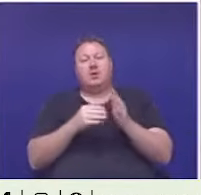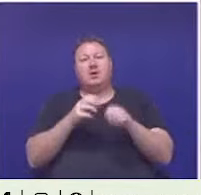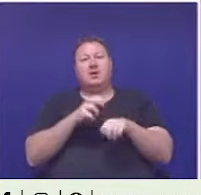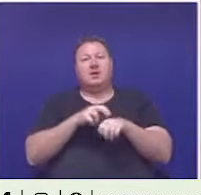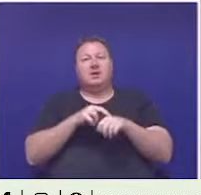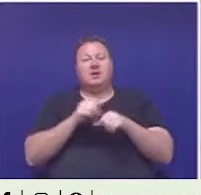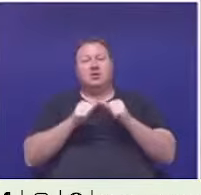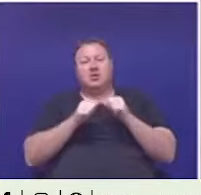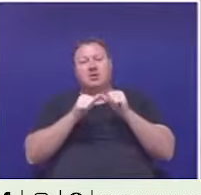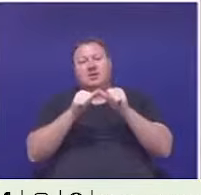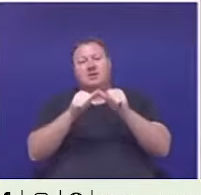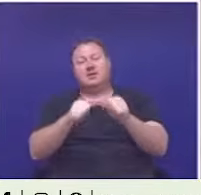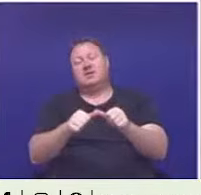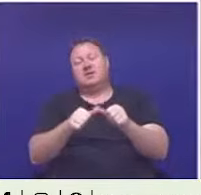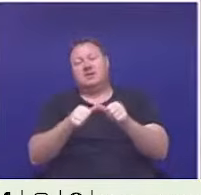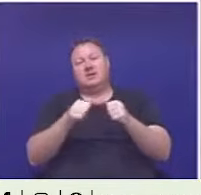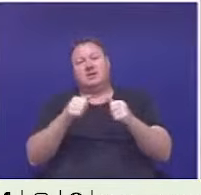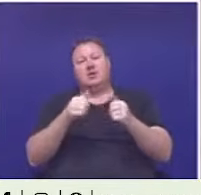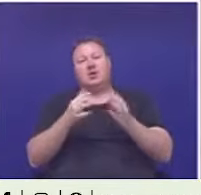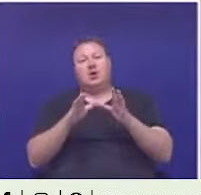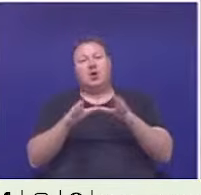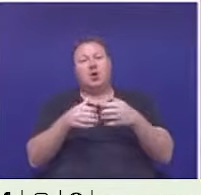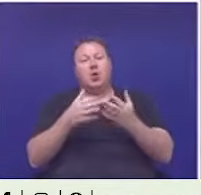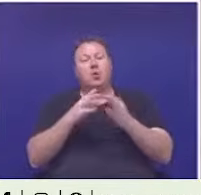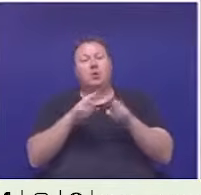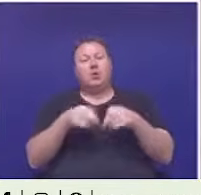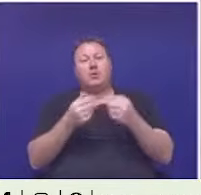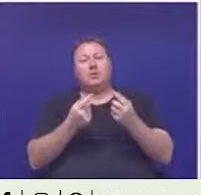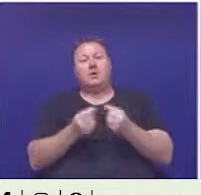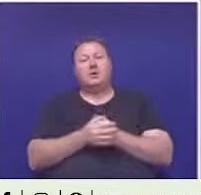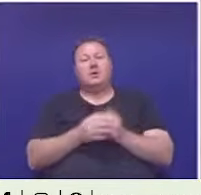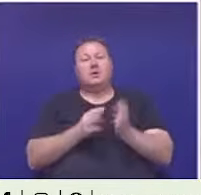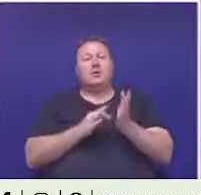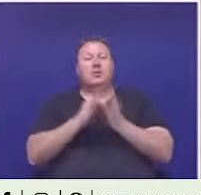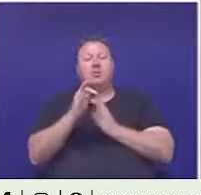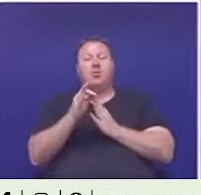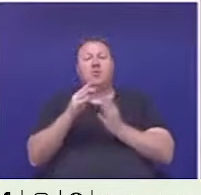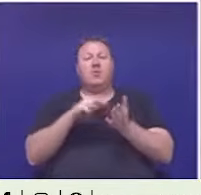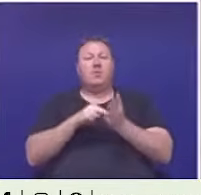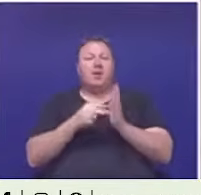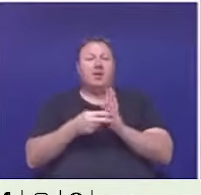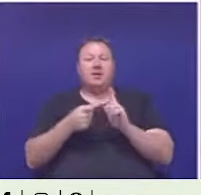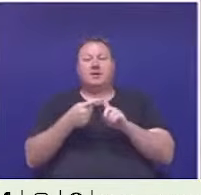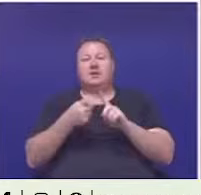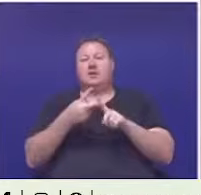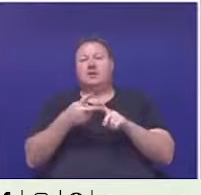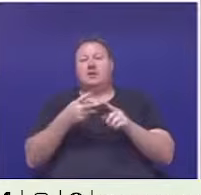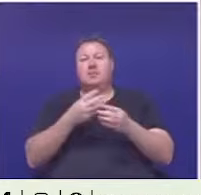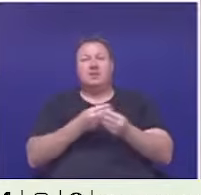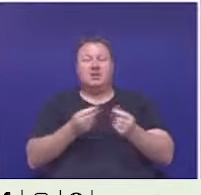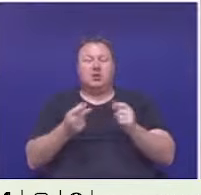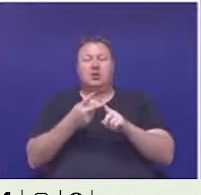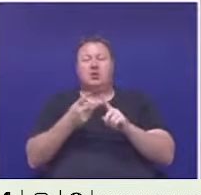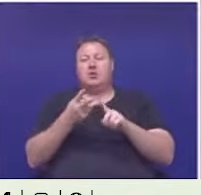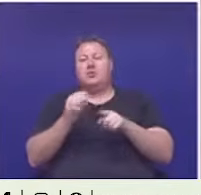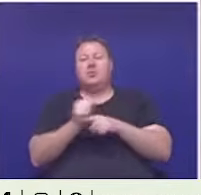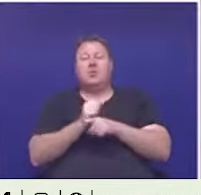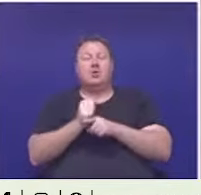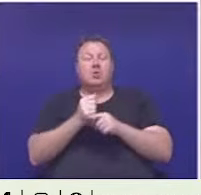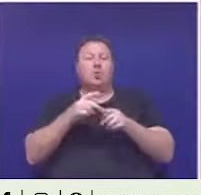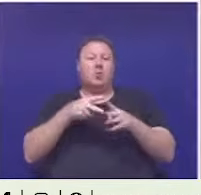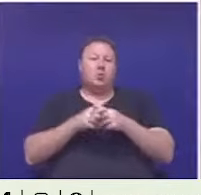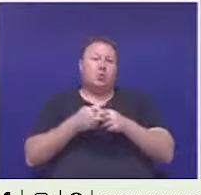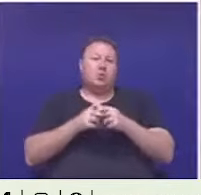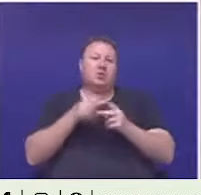in what reaches classrooms. That includes planning, teaching support, quality materials, practical tools for teachers,